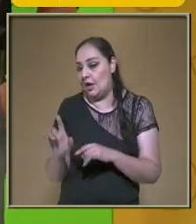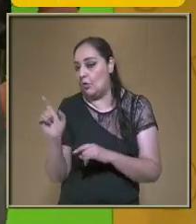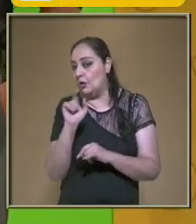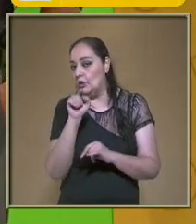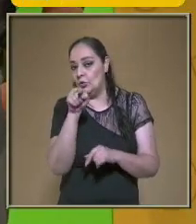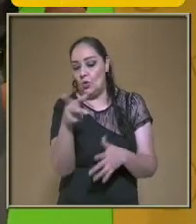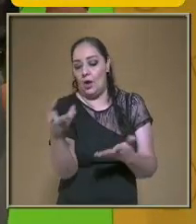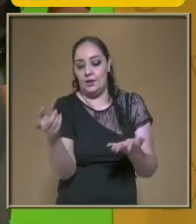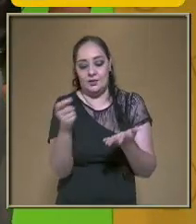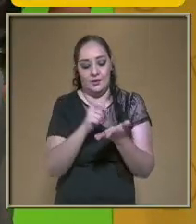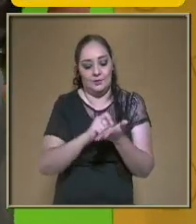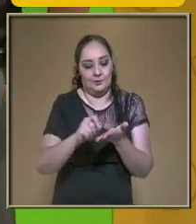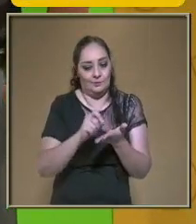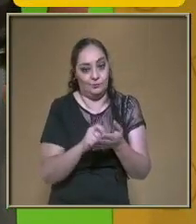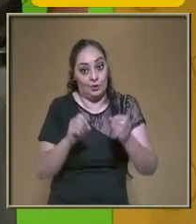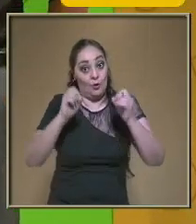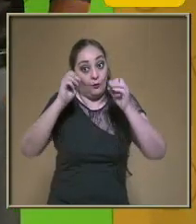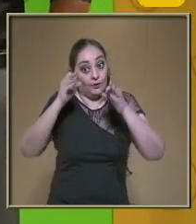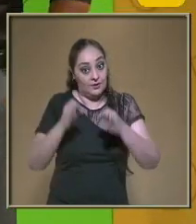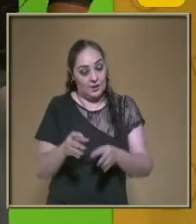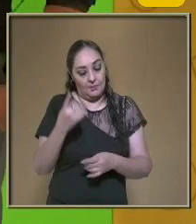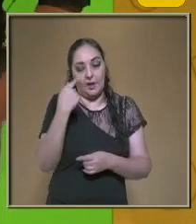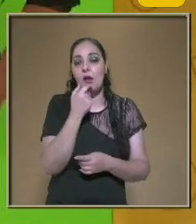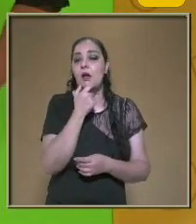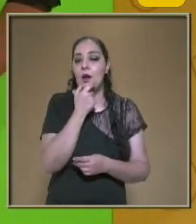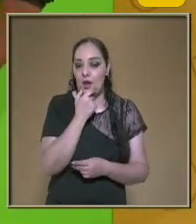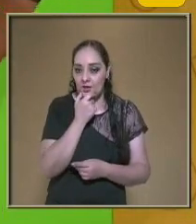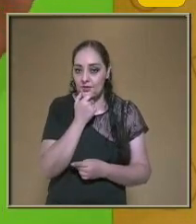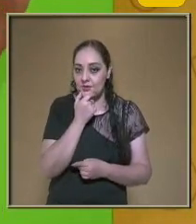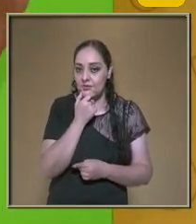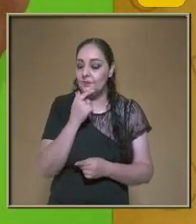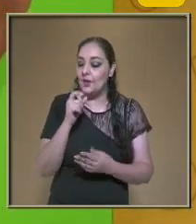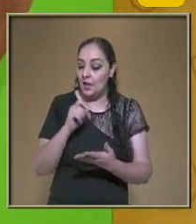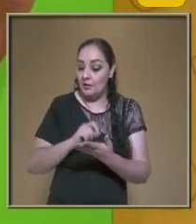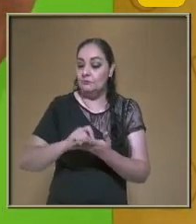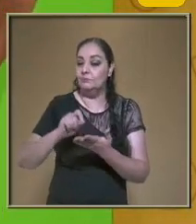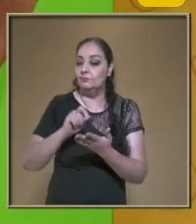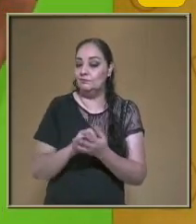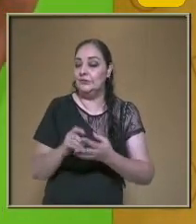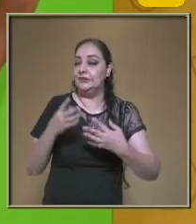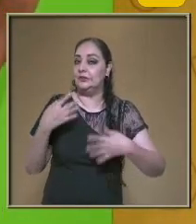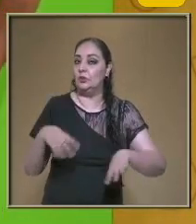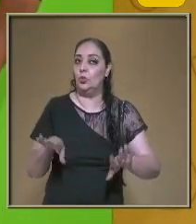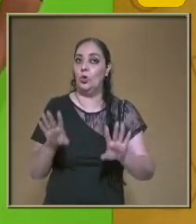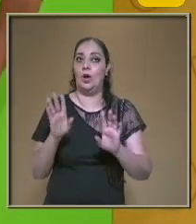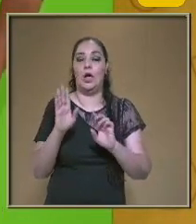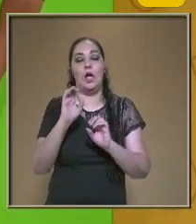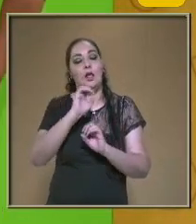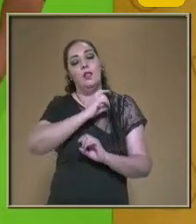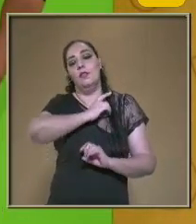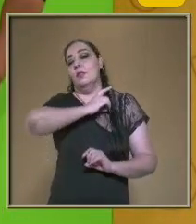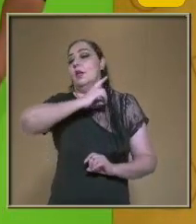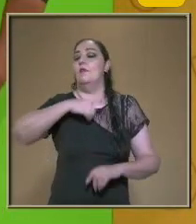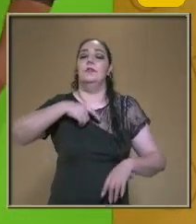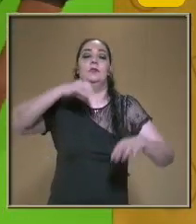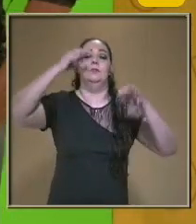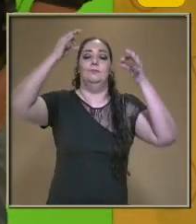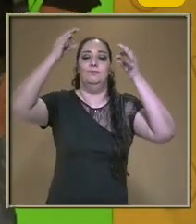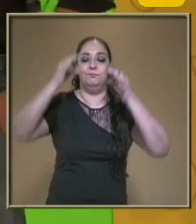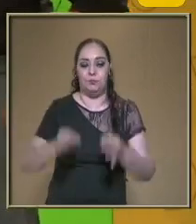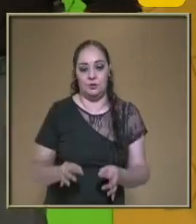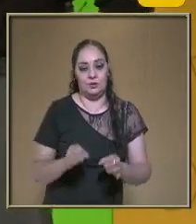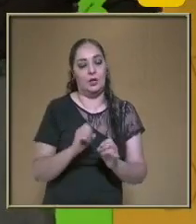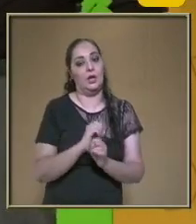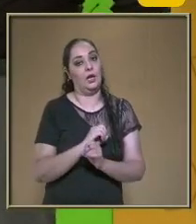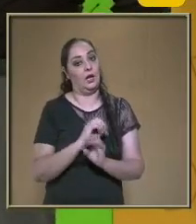present an official test for English, the grammar, it's like obligatory to be comprehend,